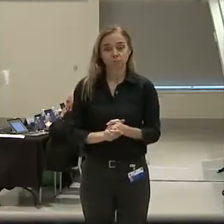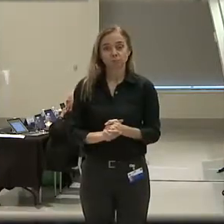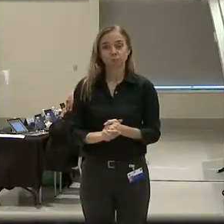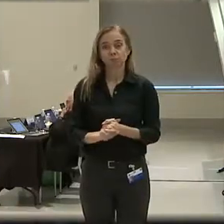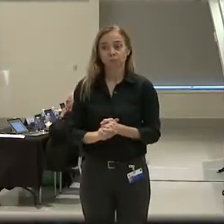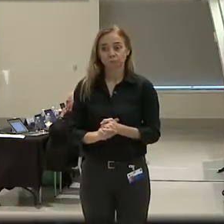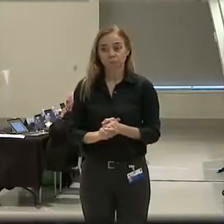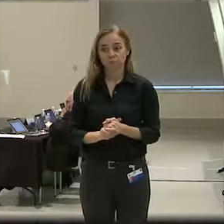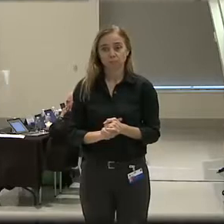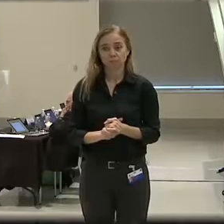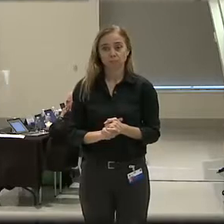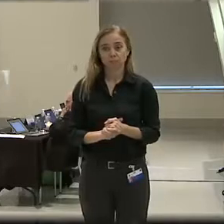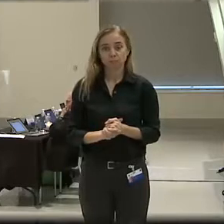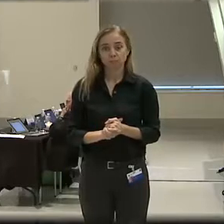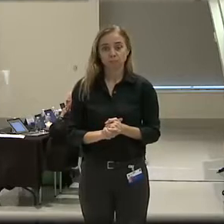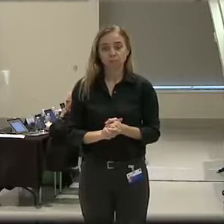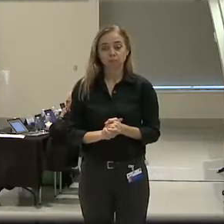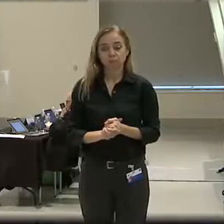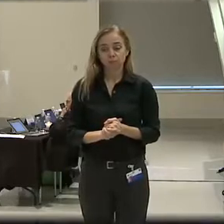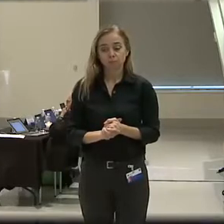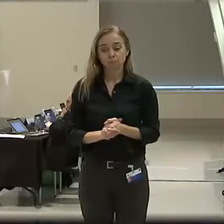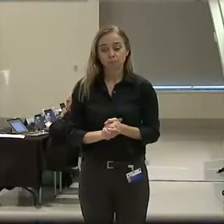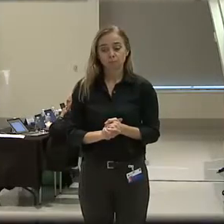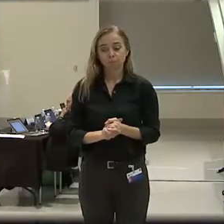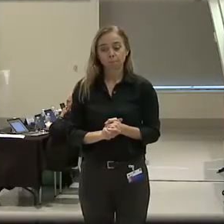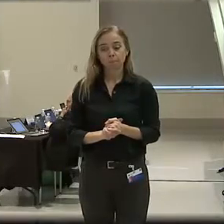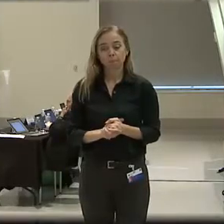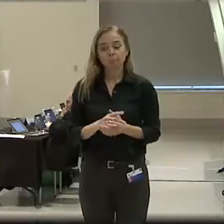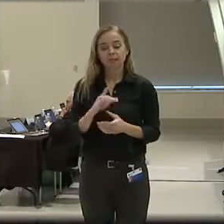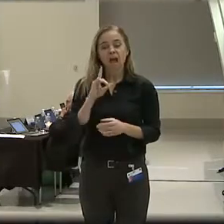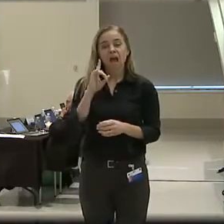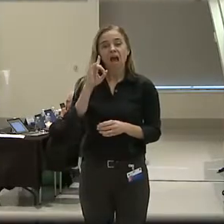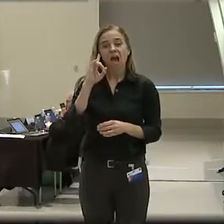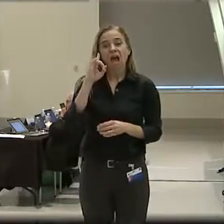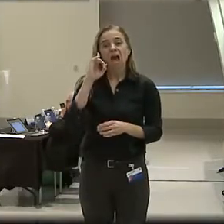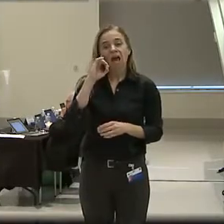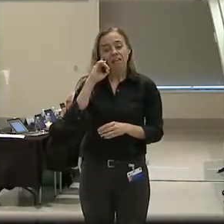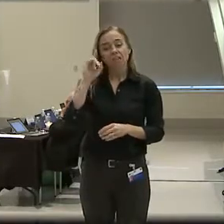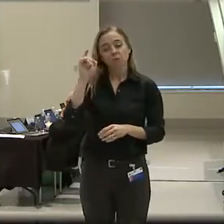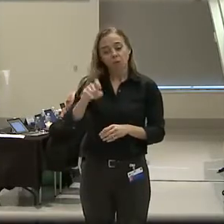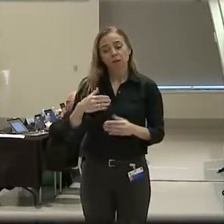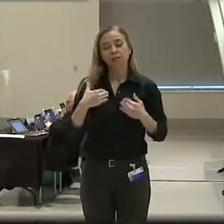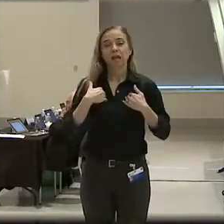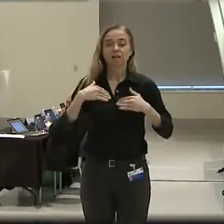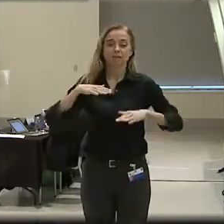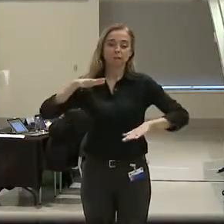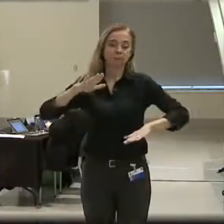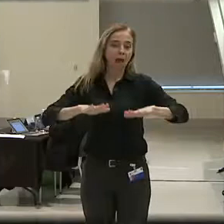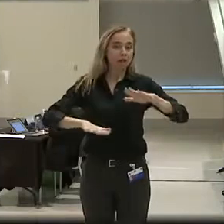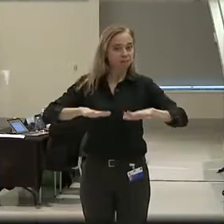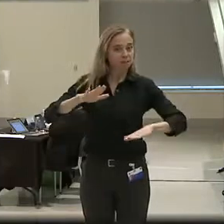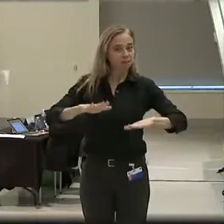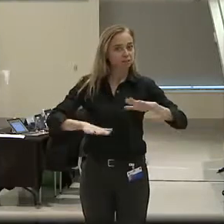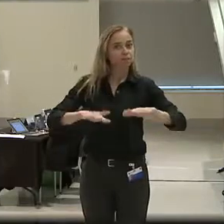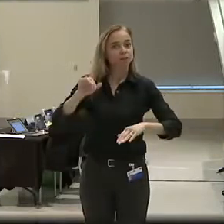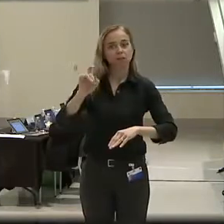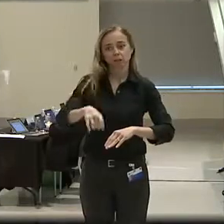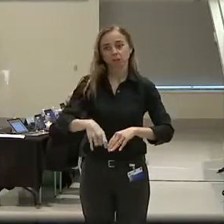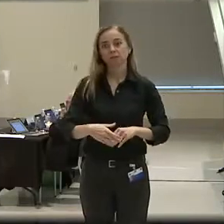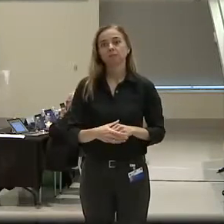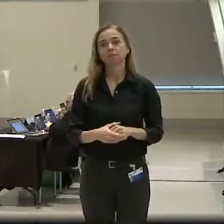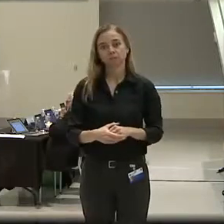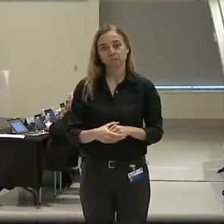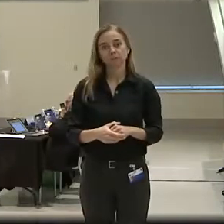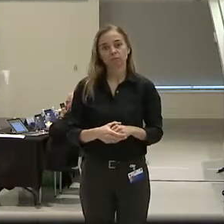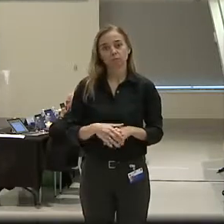Got something to add to that? I do. I think you have to have a balance. And in the balance,